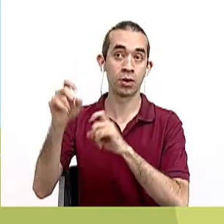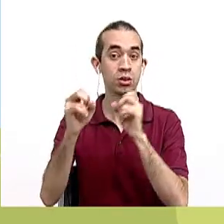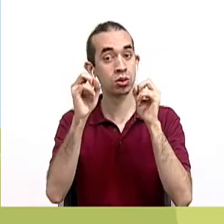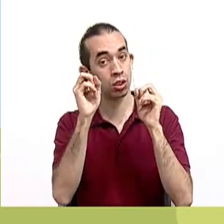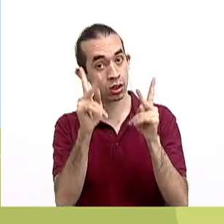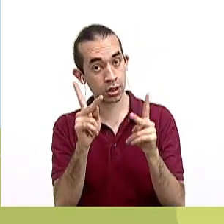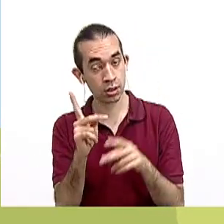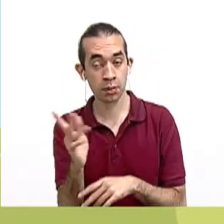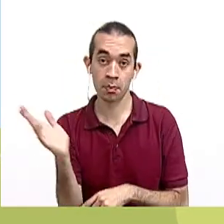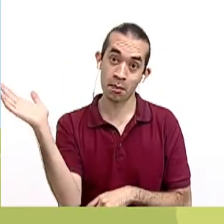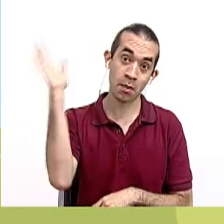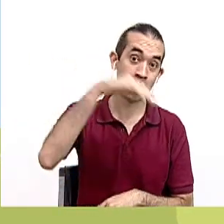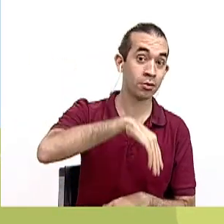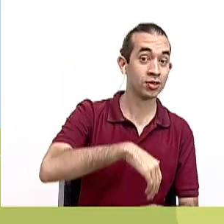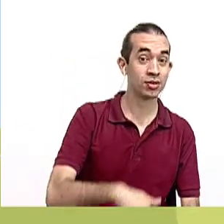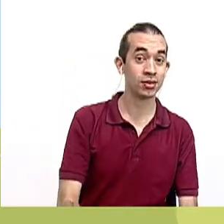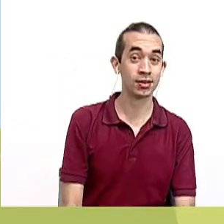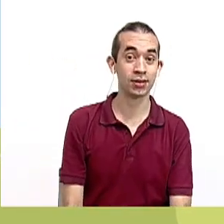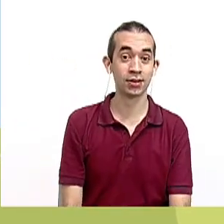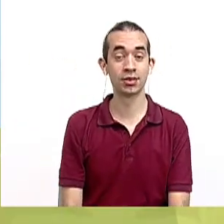so let's do it.